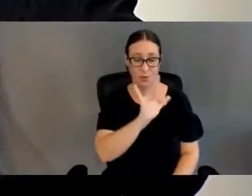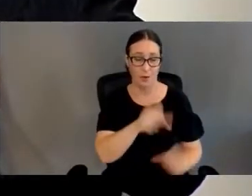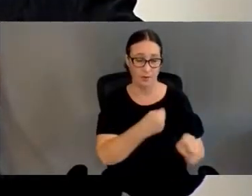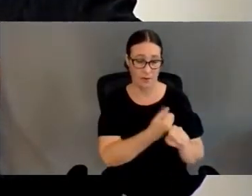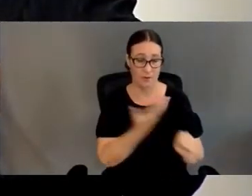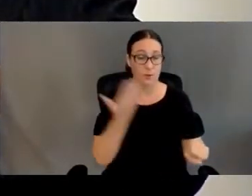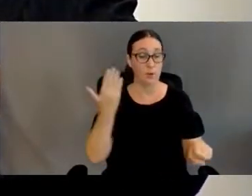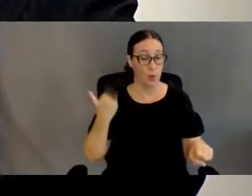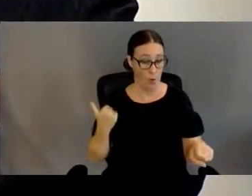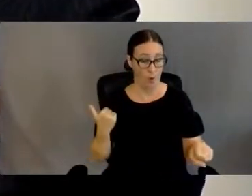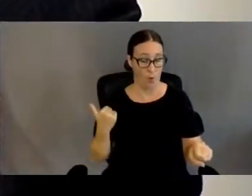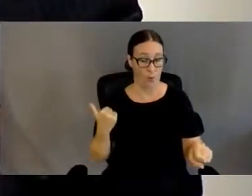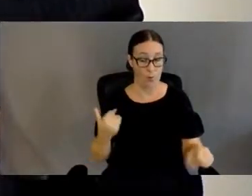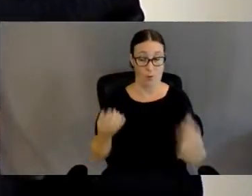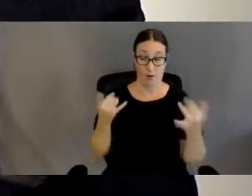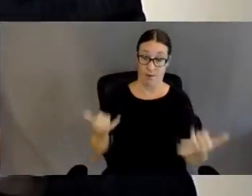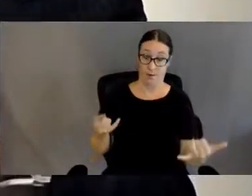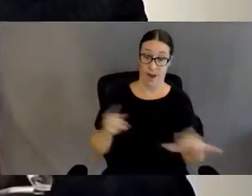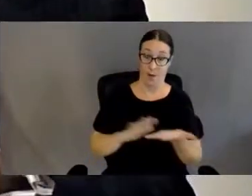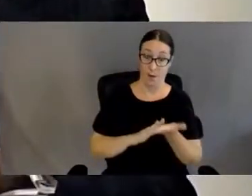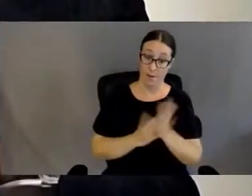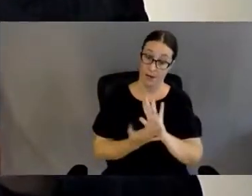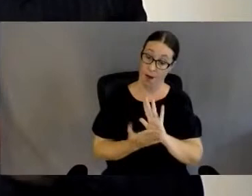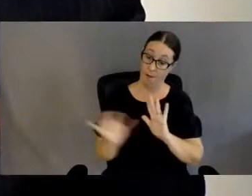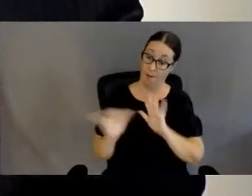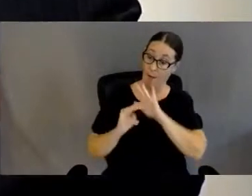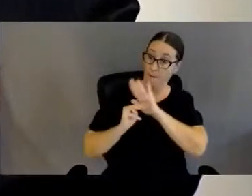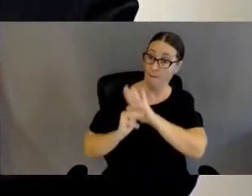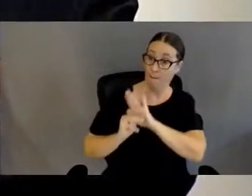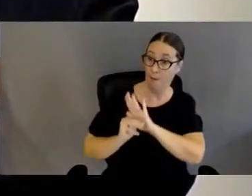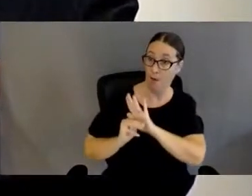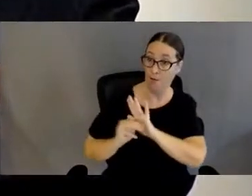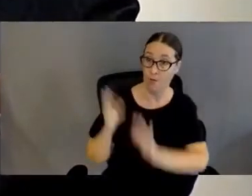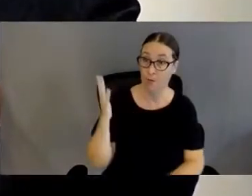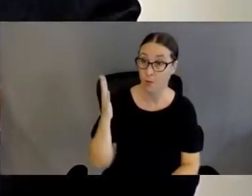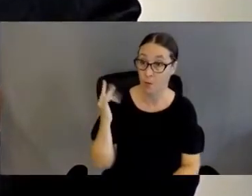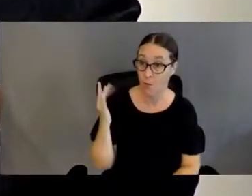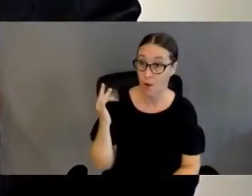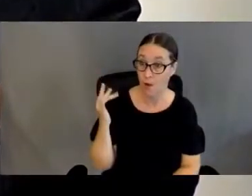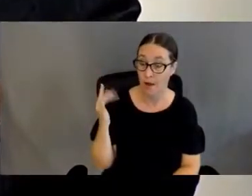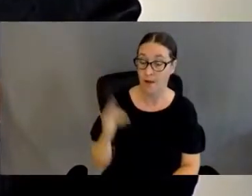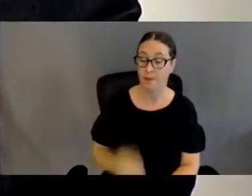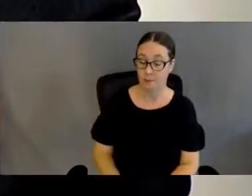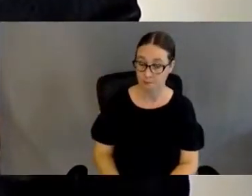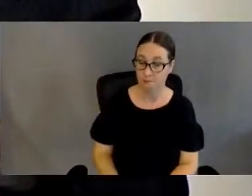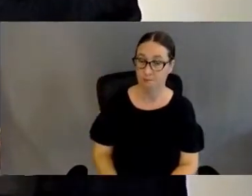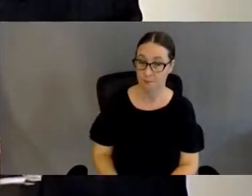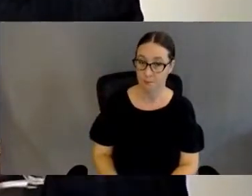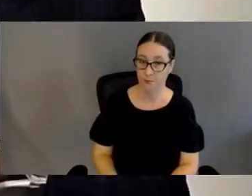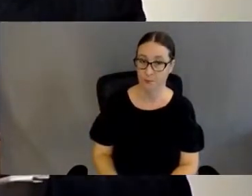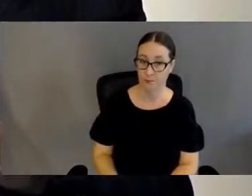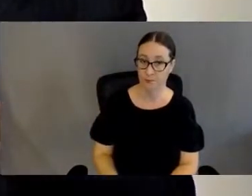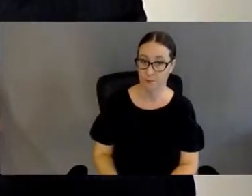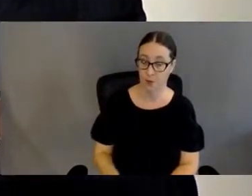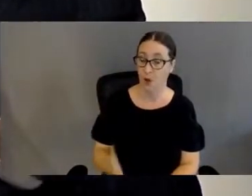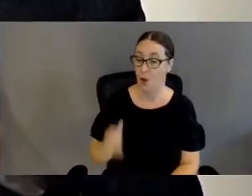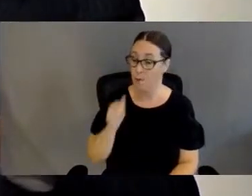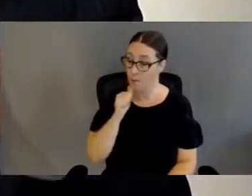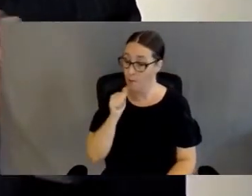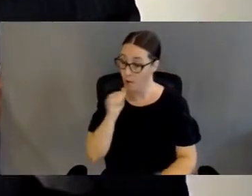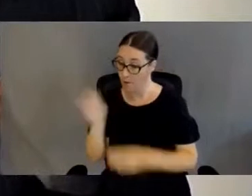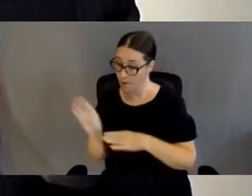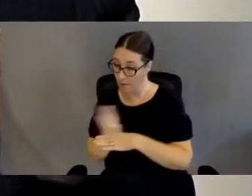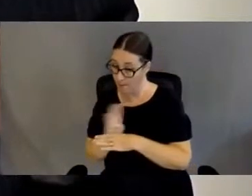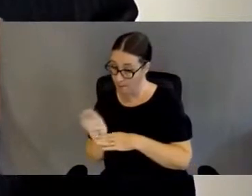now, is become a bit of a model. Why? Because we were able to get the private sector, which